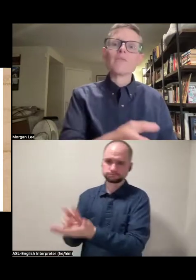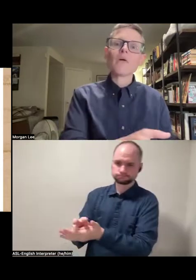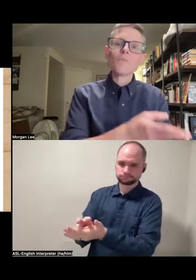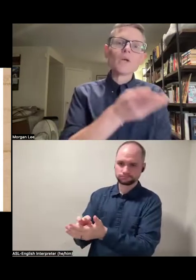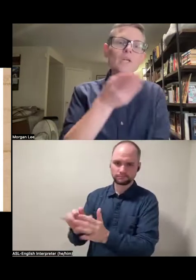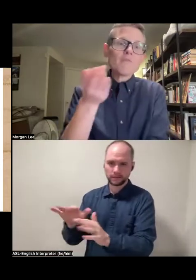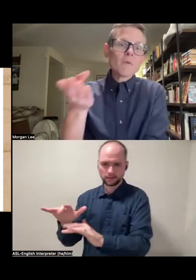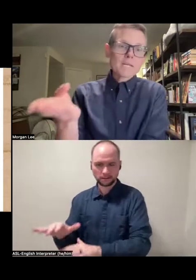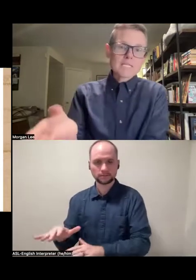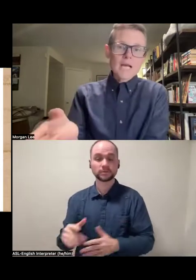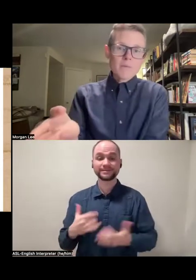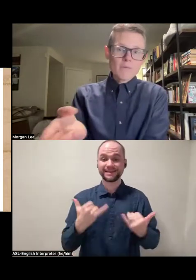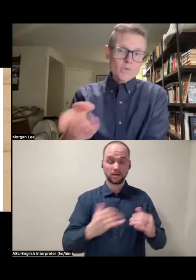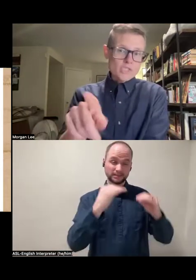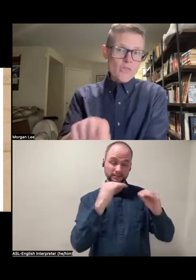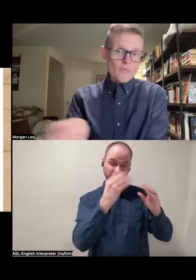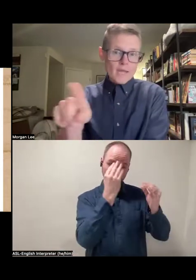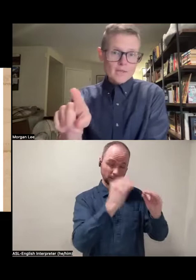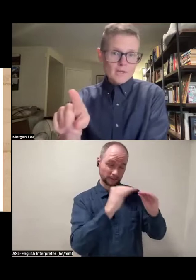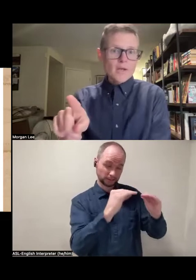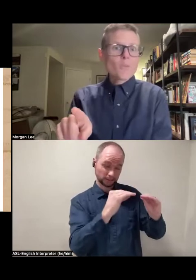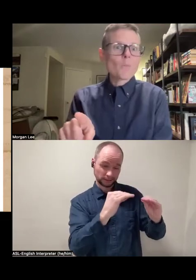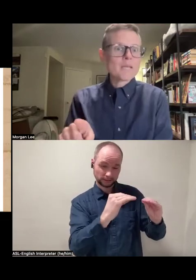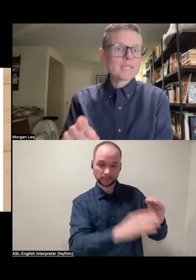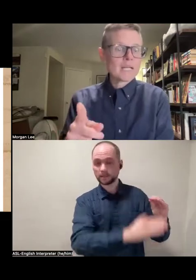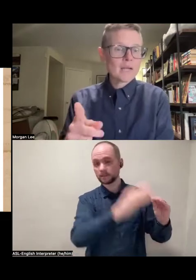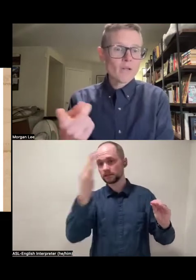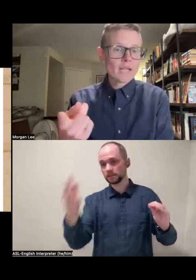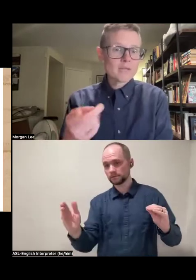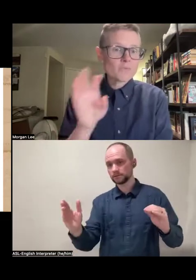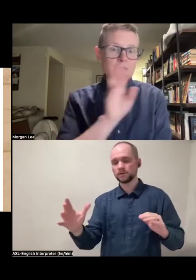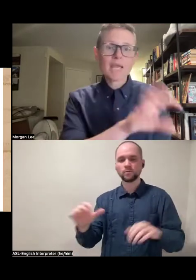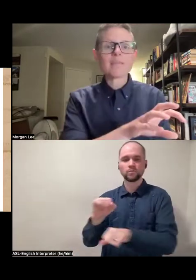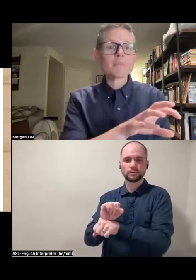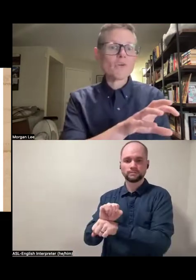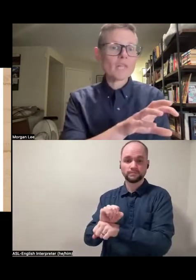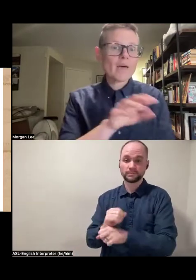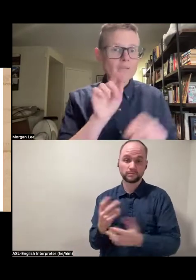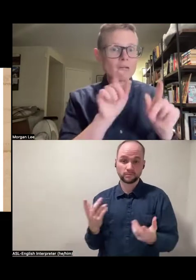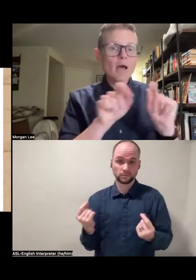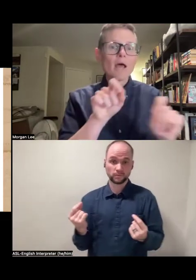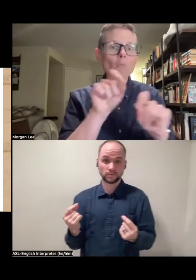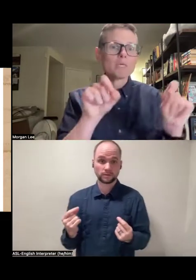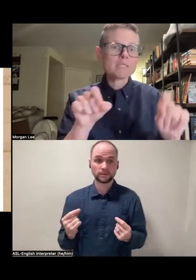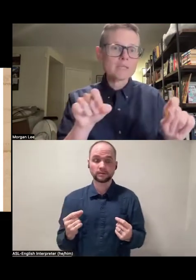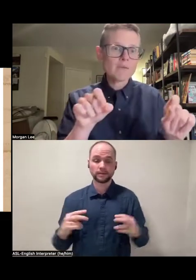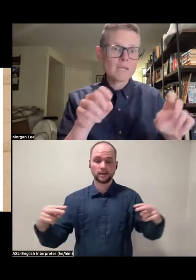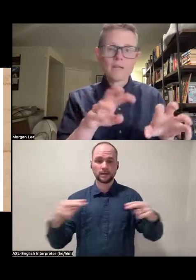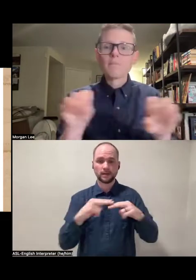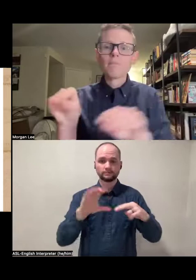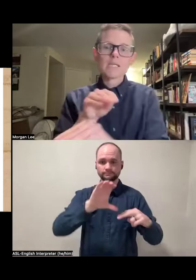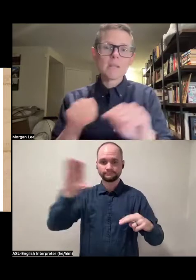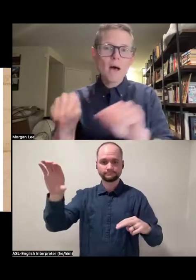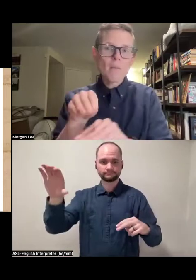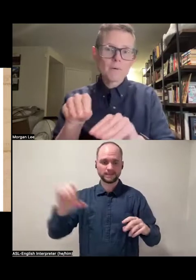information, then we could give them an assignment, which is on the right, where basically all I did was take the image on the left and cut out pieces of